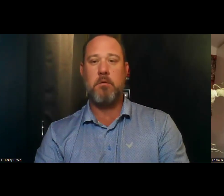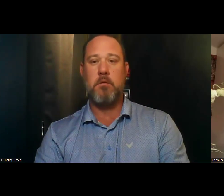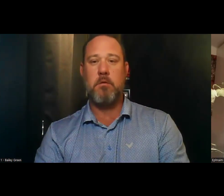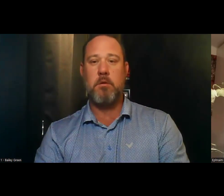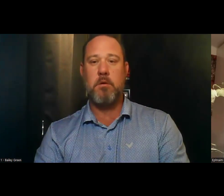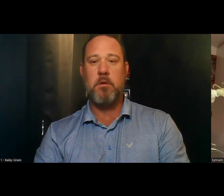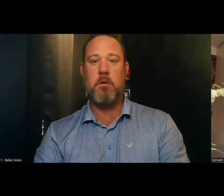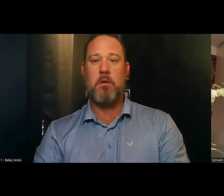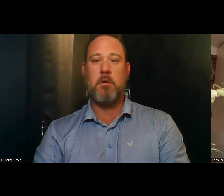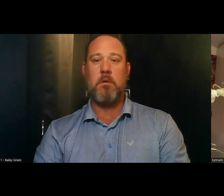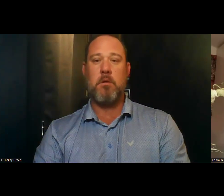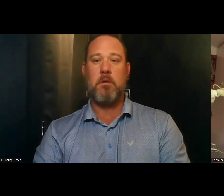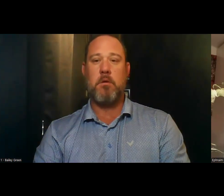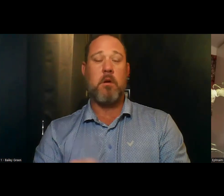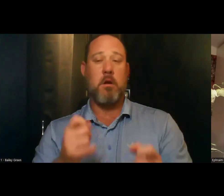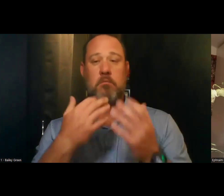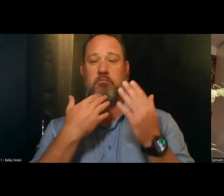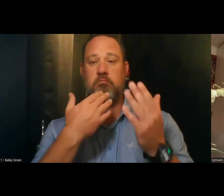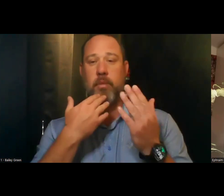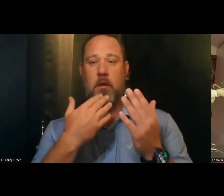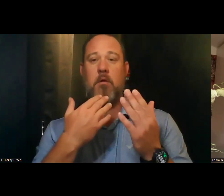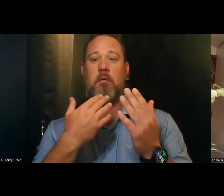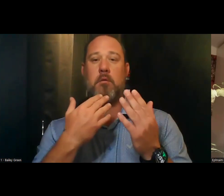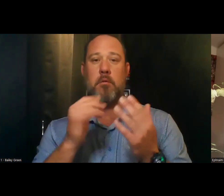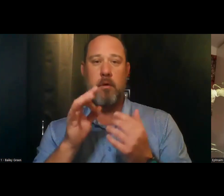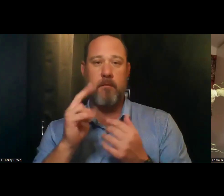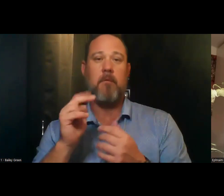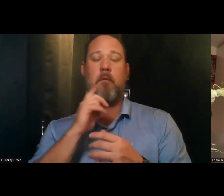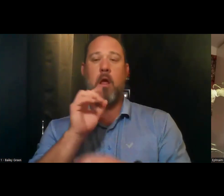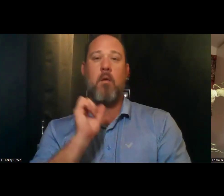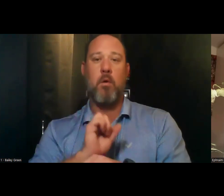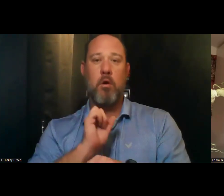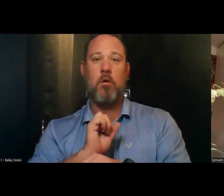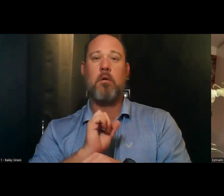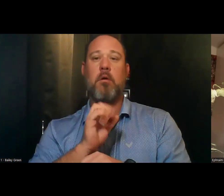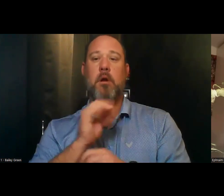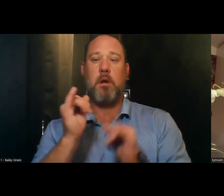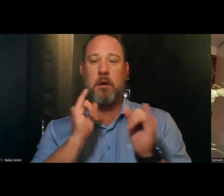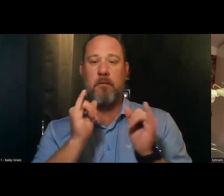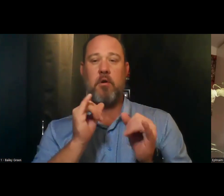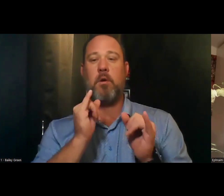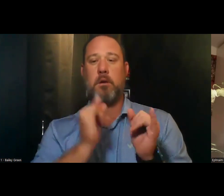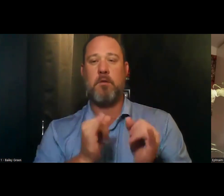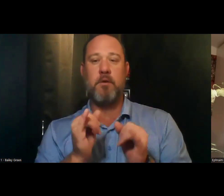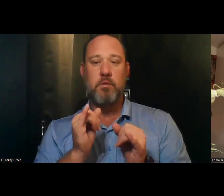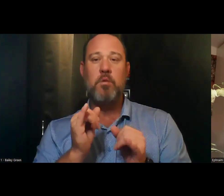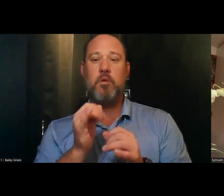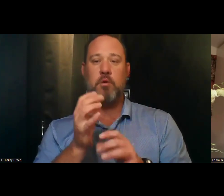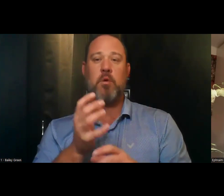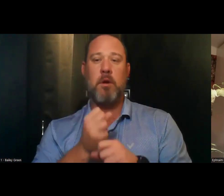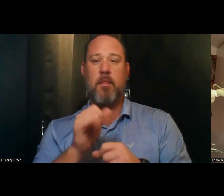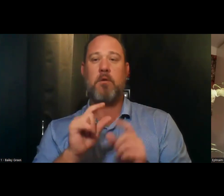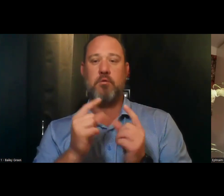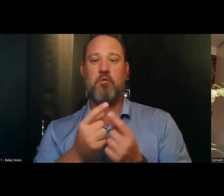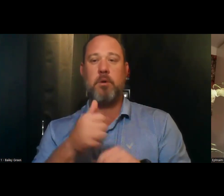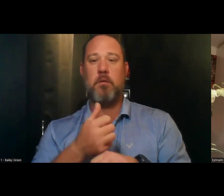huge feat. And thank you specifically, Yia, for that work and in interviewing each of these individuals to get this group